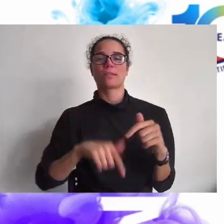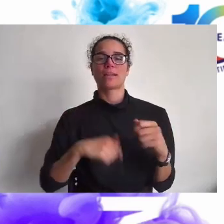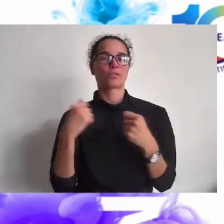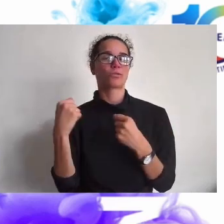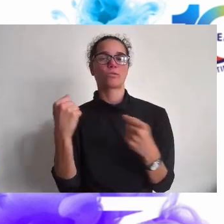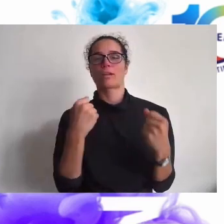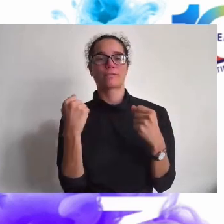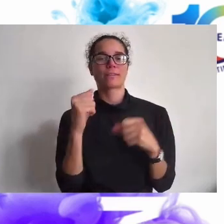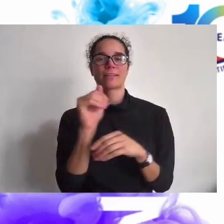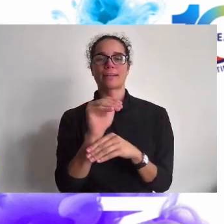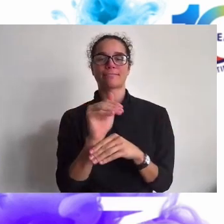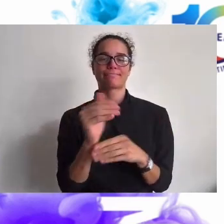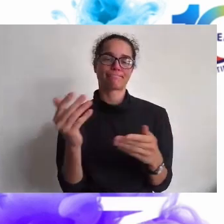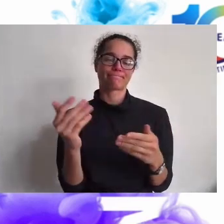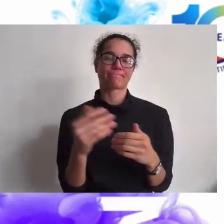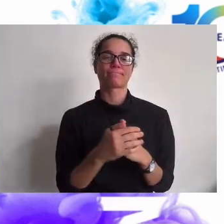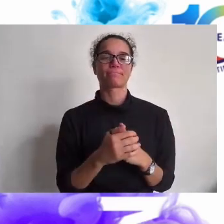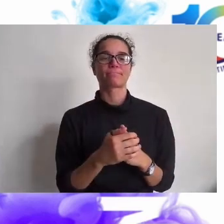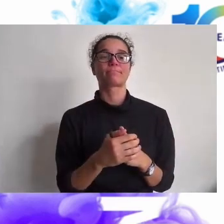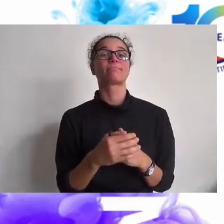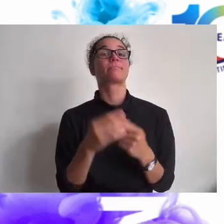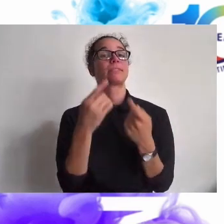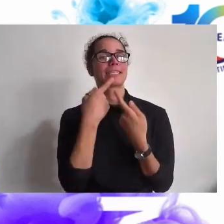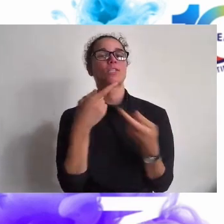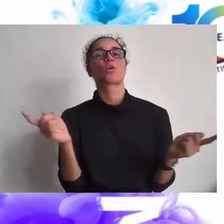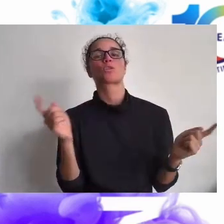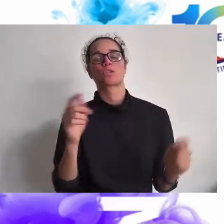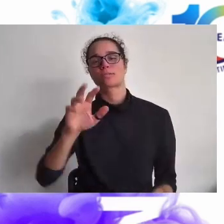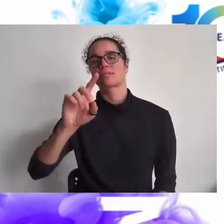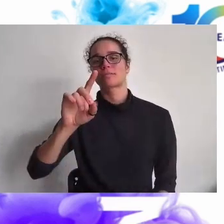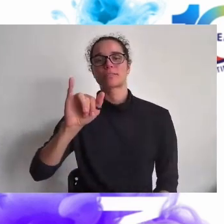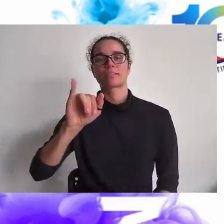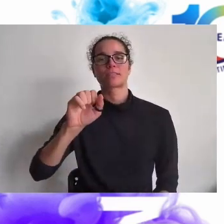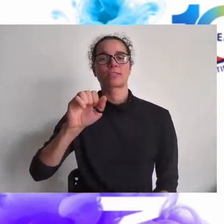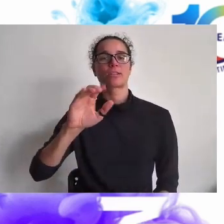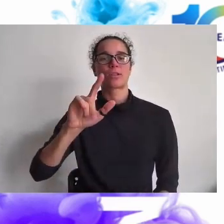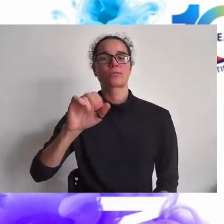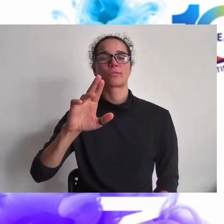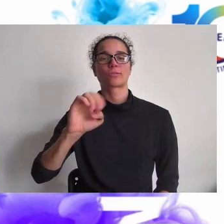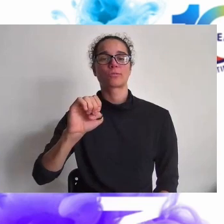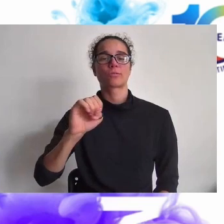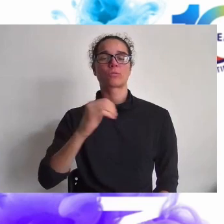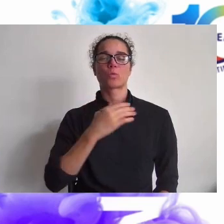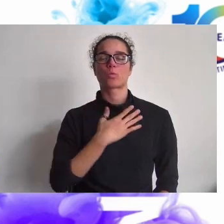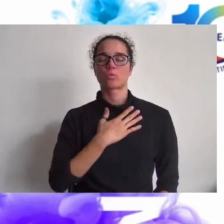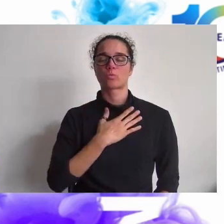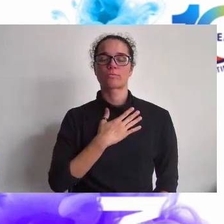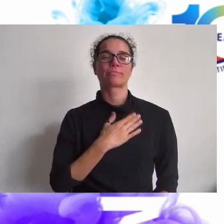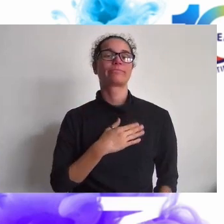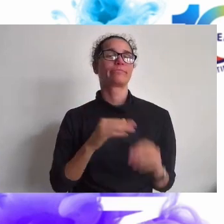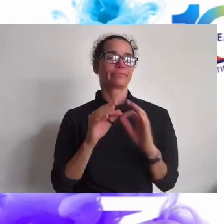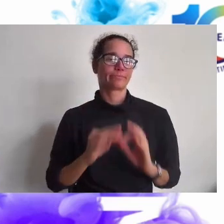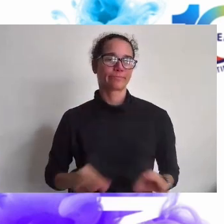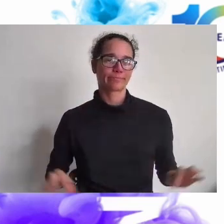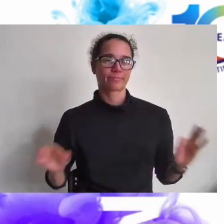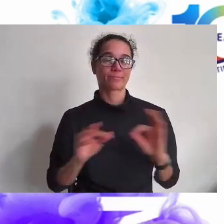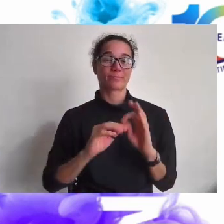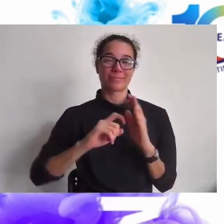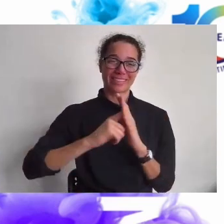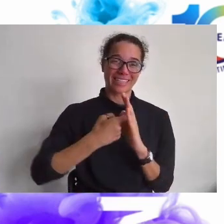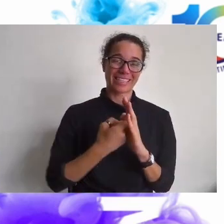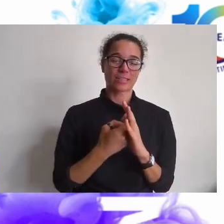Disclosure is a key part of that, and having a community where you feel comfortable